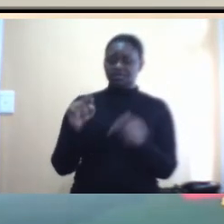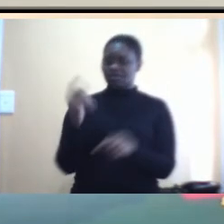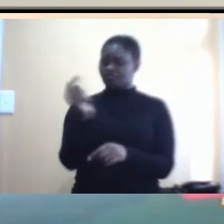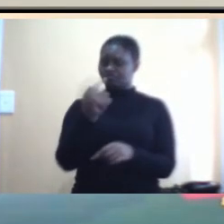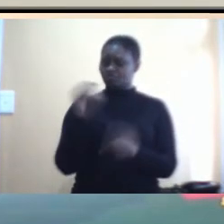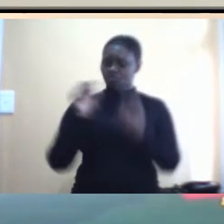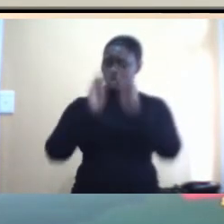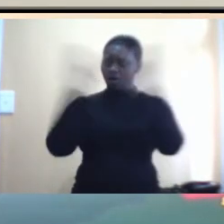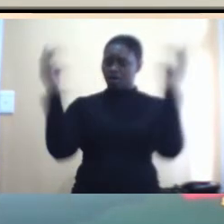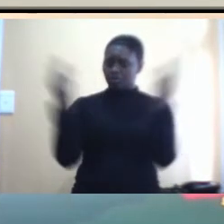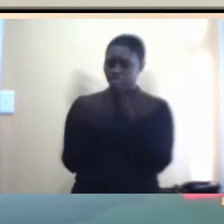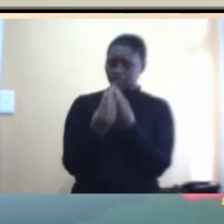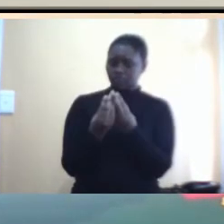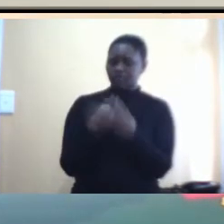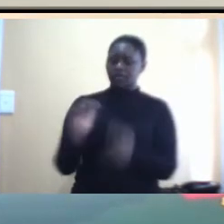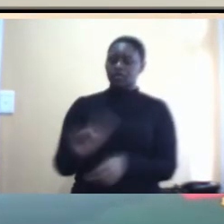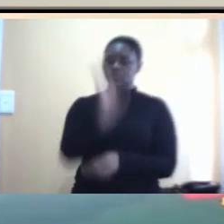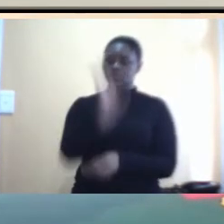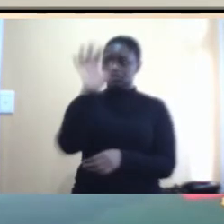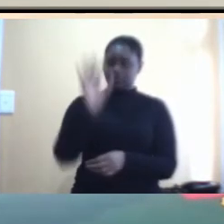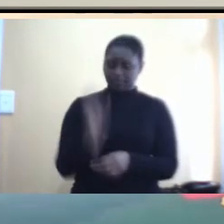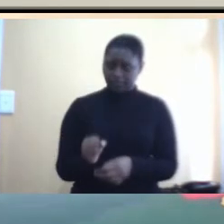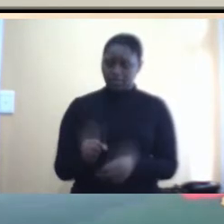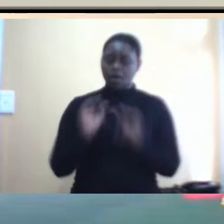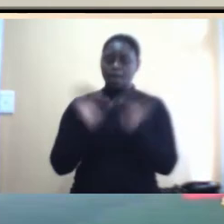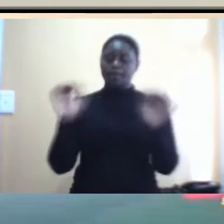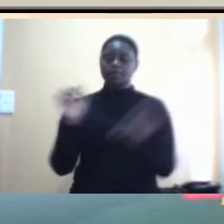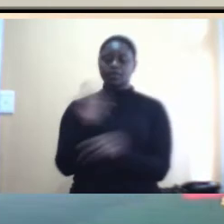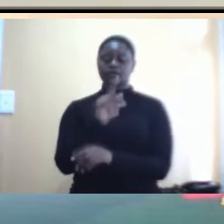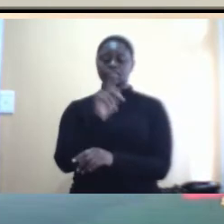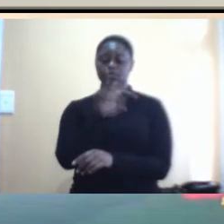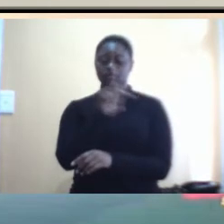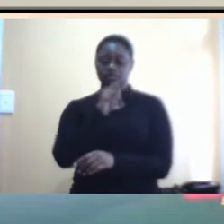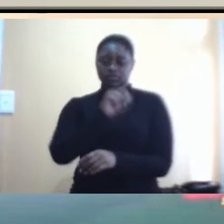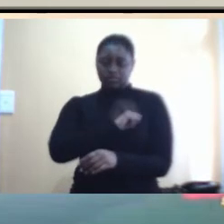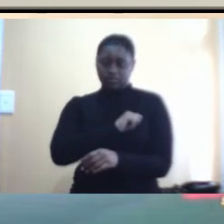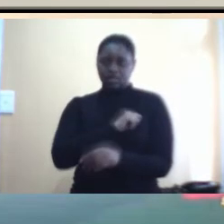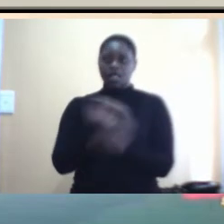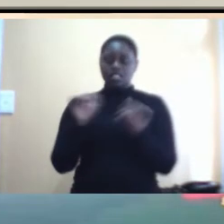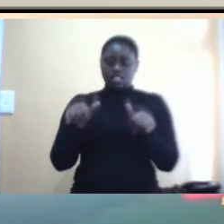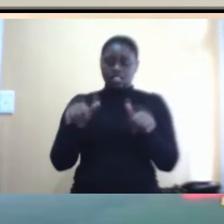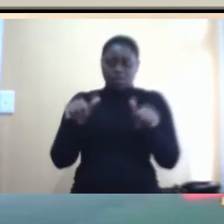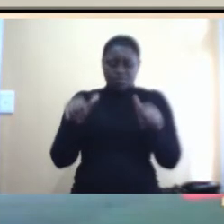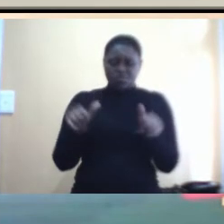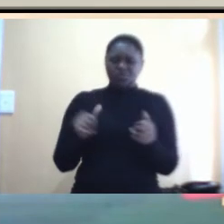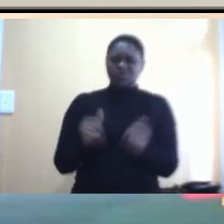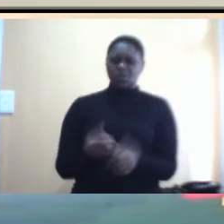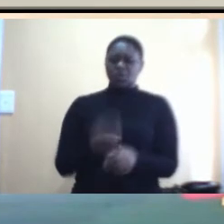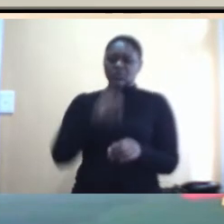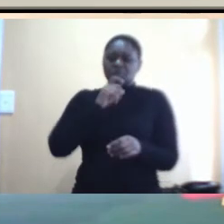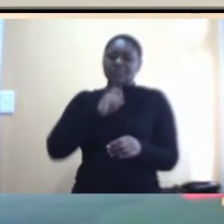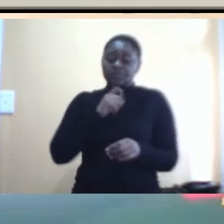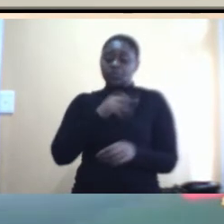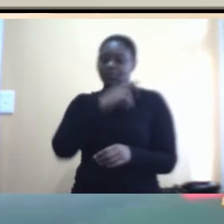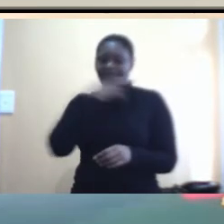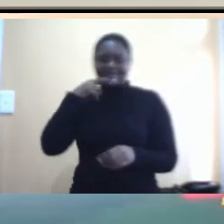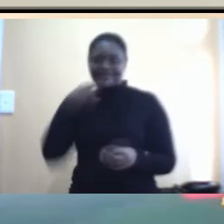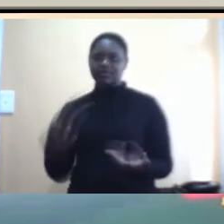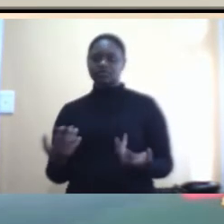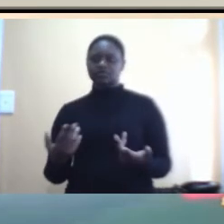world rapidly and in South Africa, people in KwaZulu-Natal are now awakening to the new reality and the